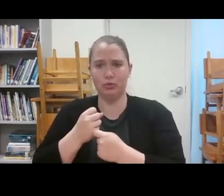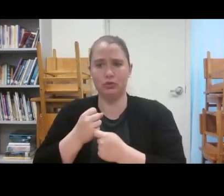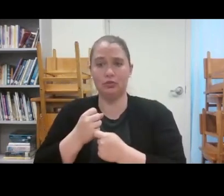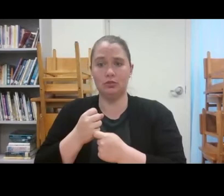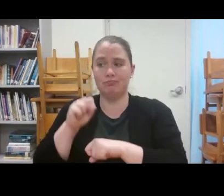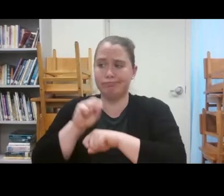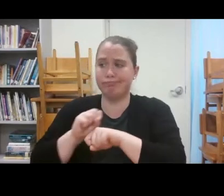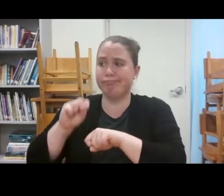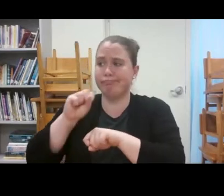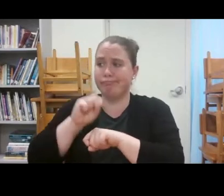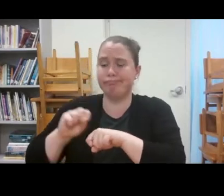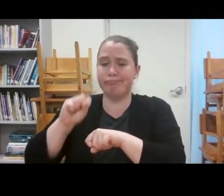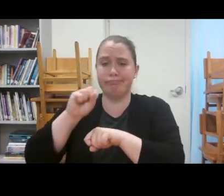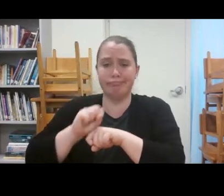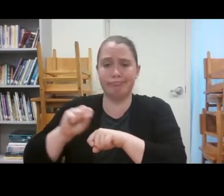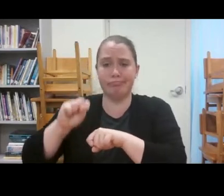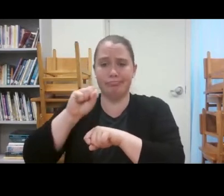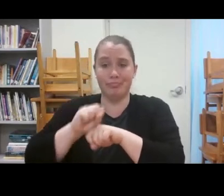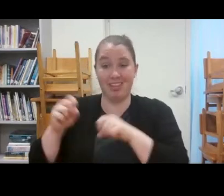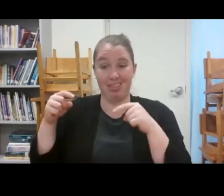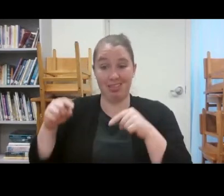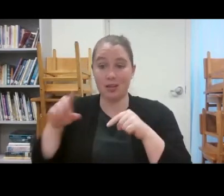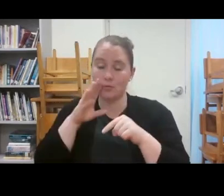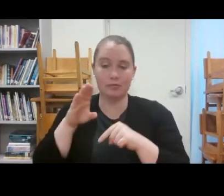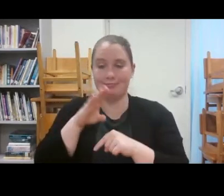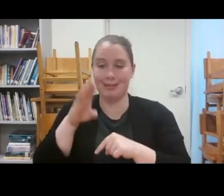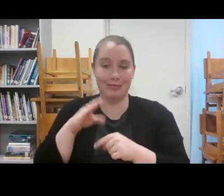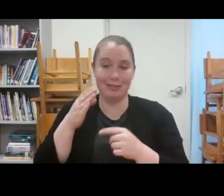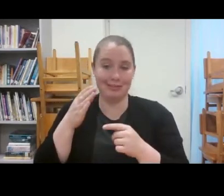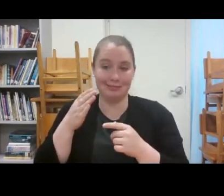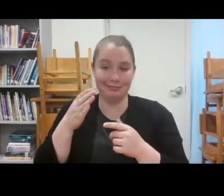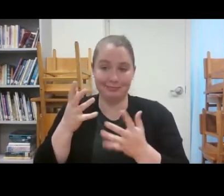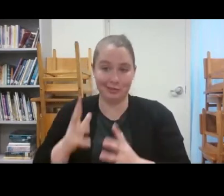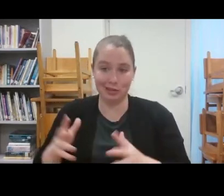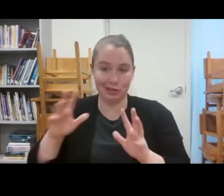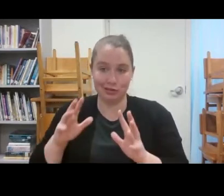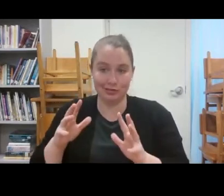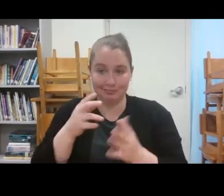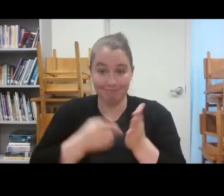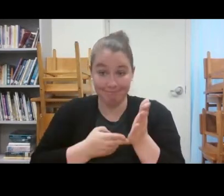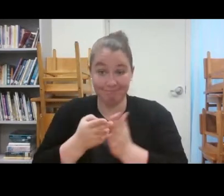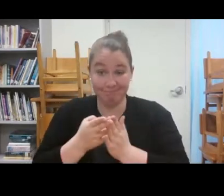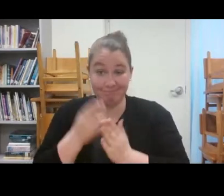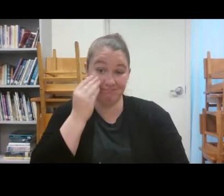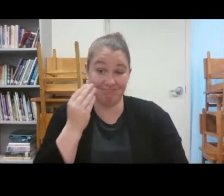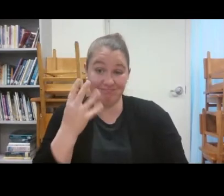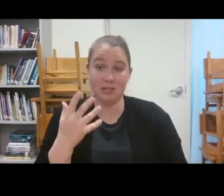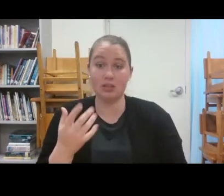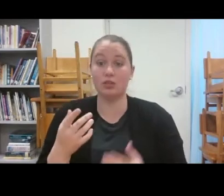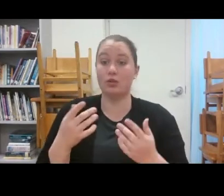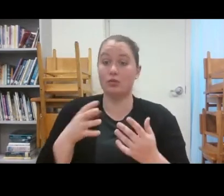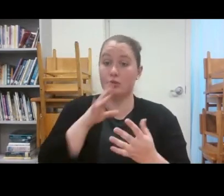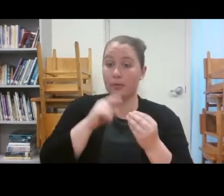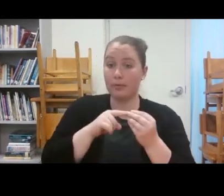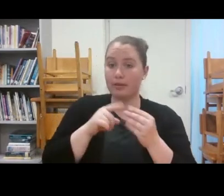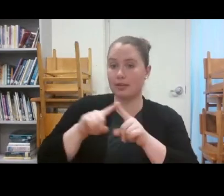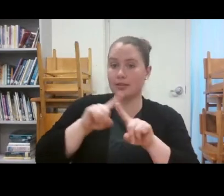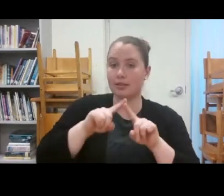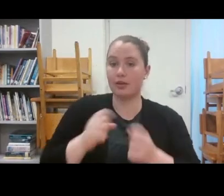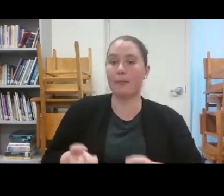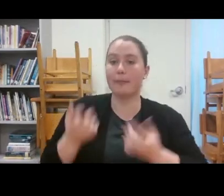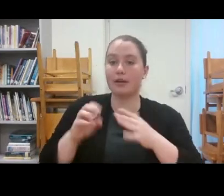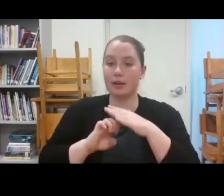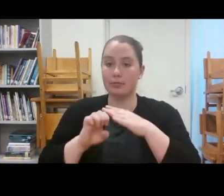do this kind of work. Probably never ends, to be honest. And so when you start talking about the number of elementary schools that we